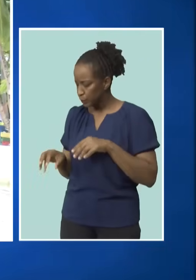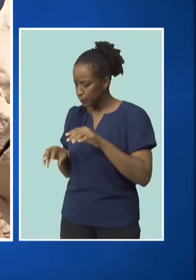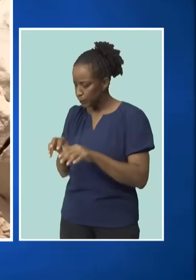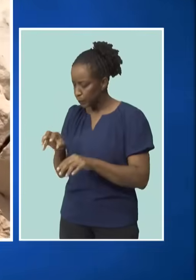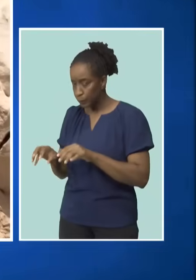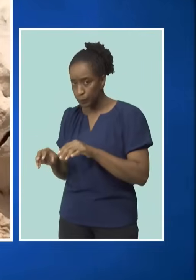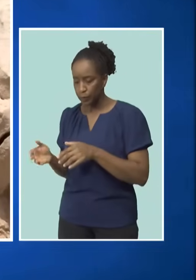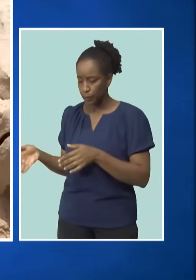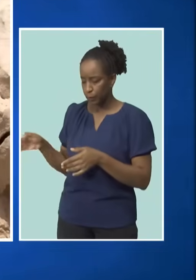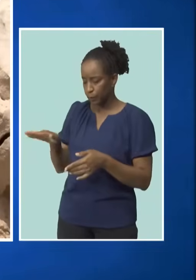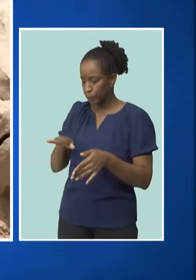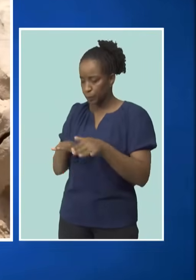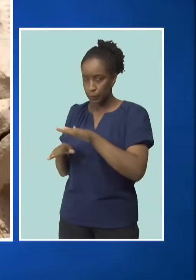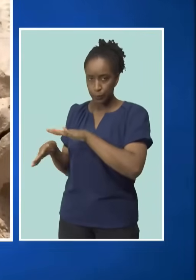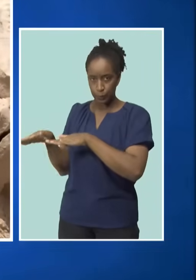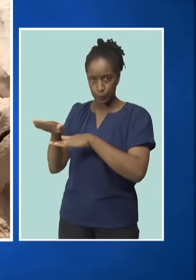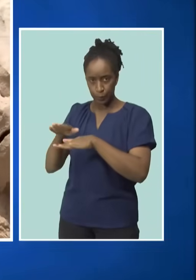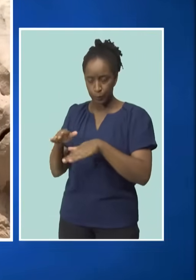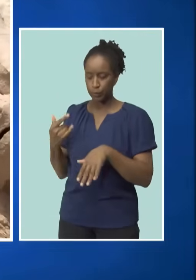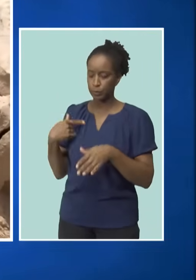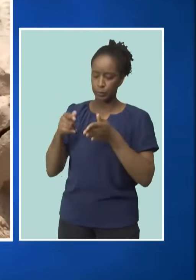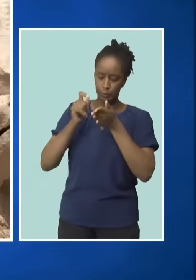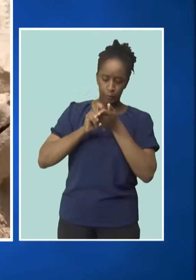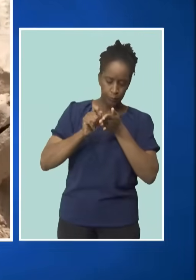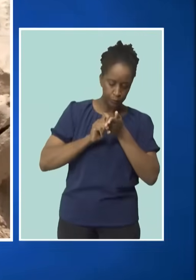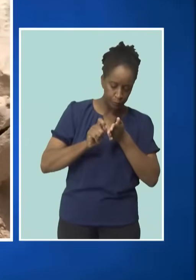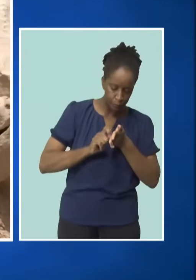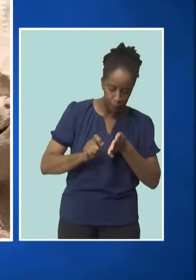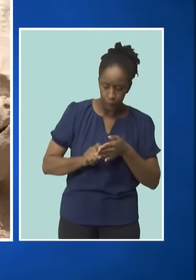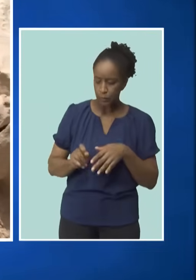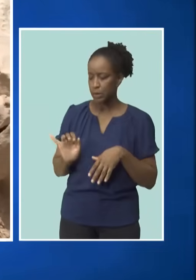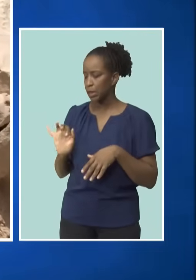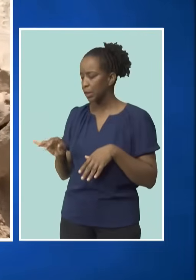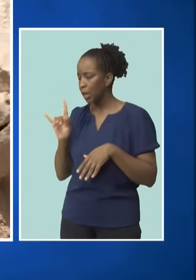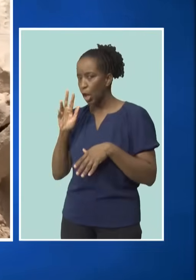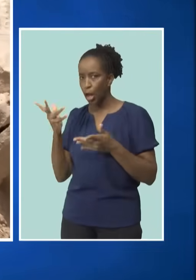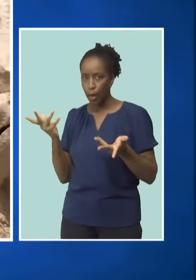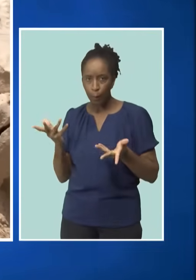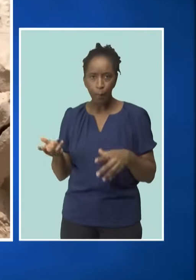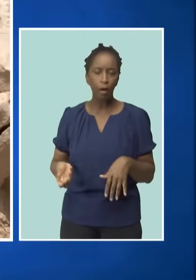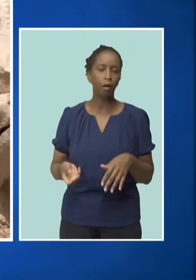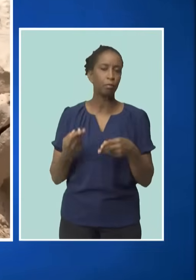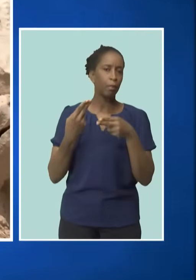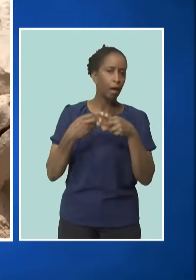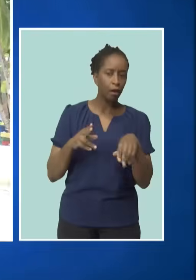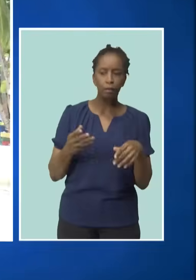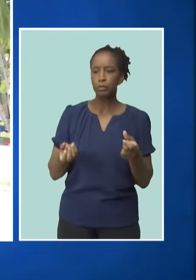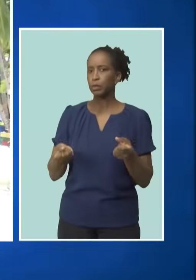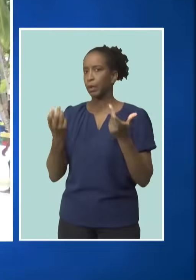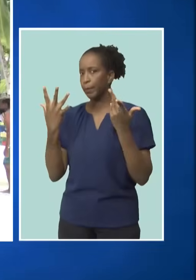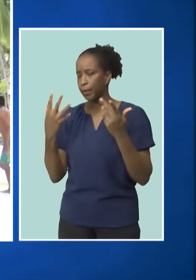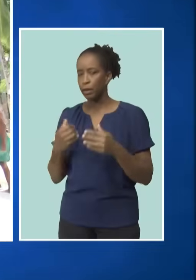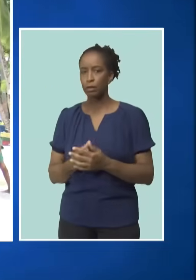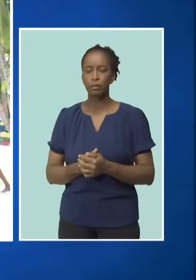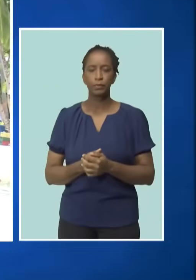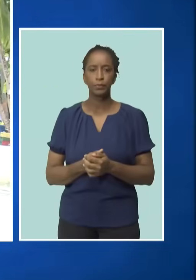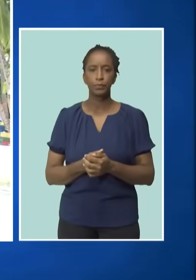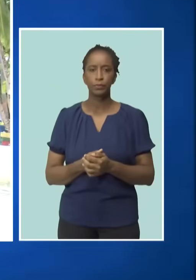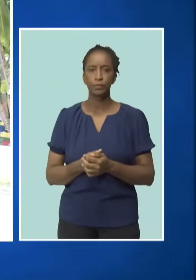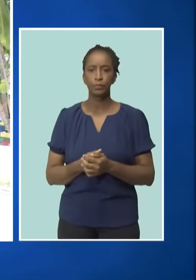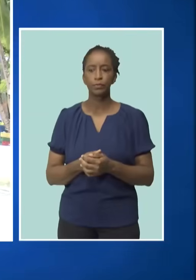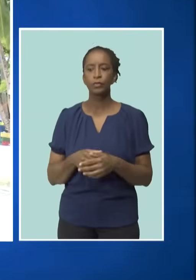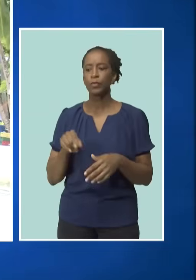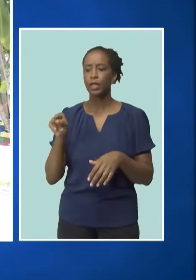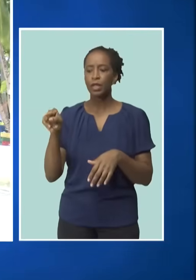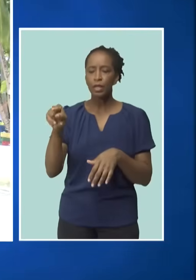over. We'll write up a nest stick with all of the information regarding these cases, the nests and how many eggs were in there and which interns